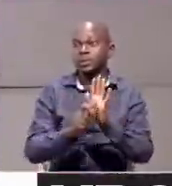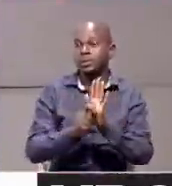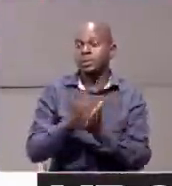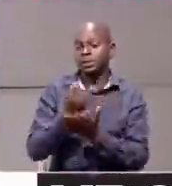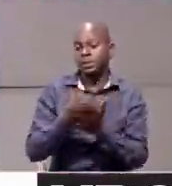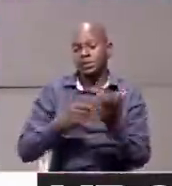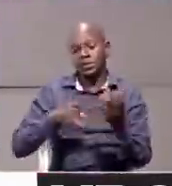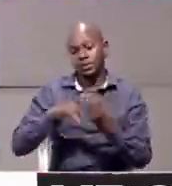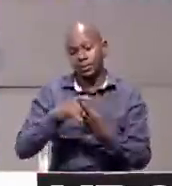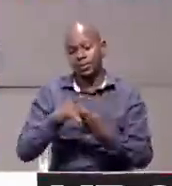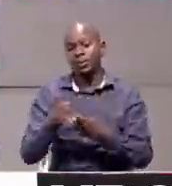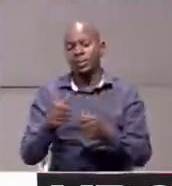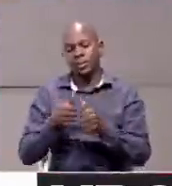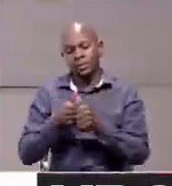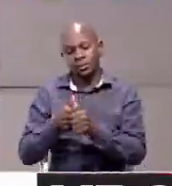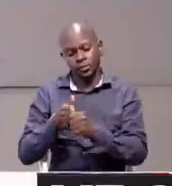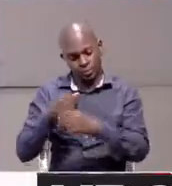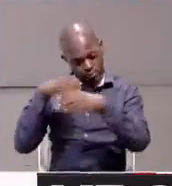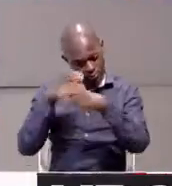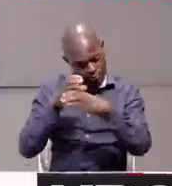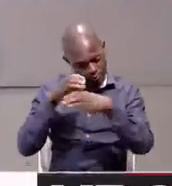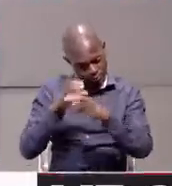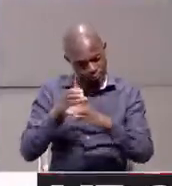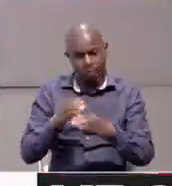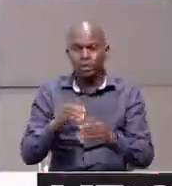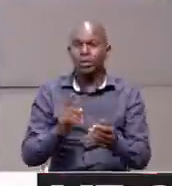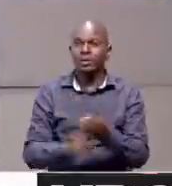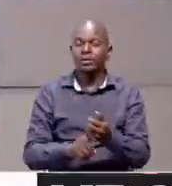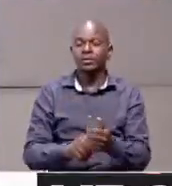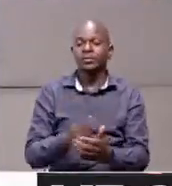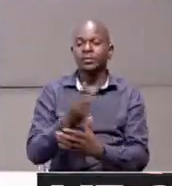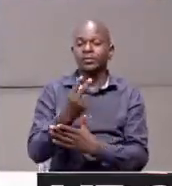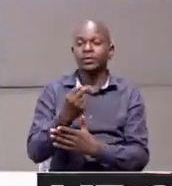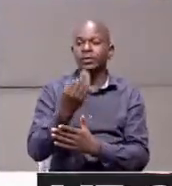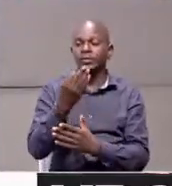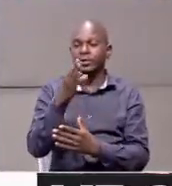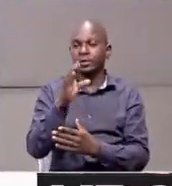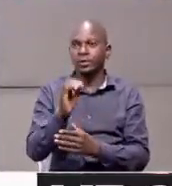medical regulations to achieve the 2030 target.